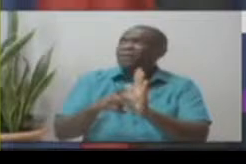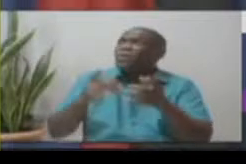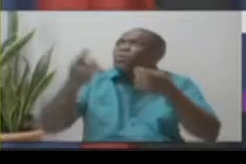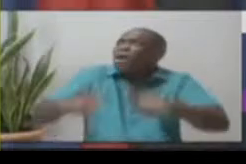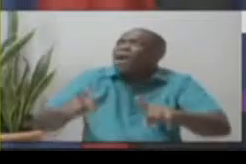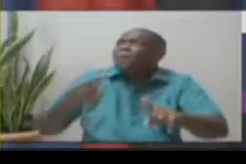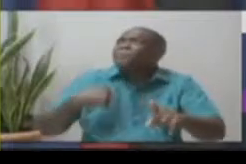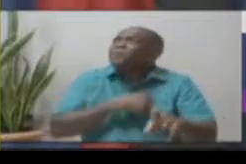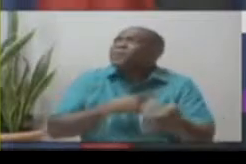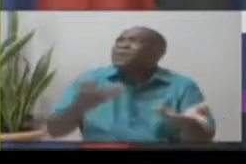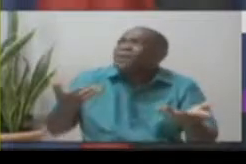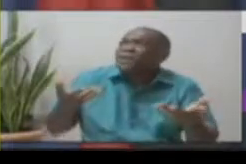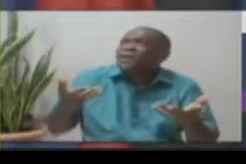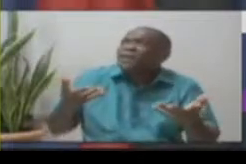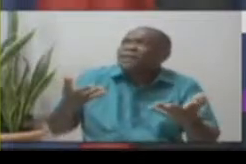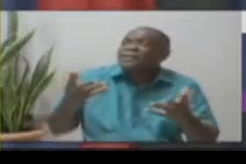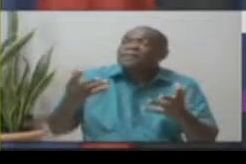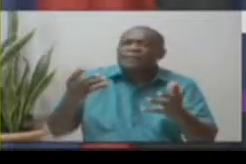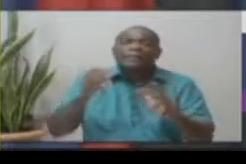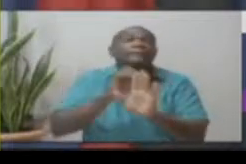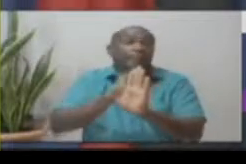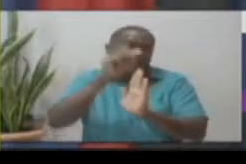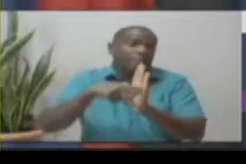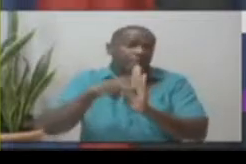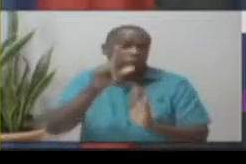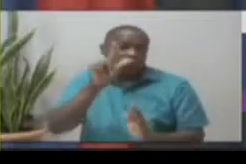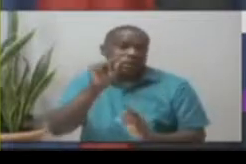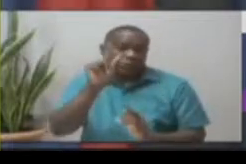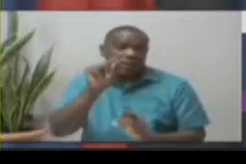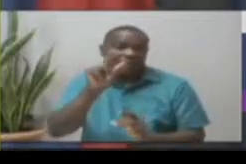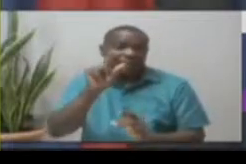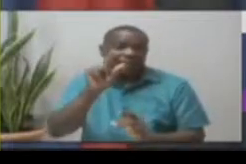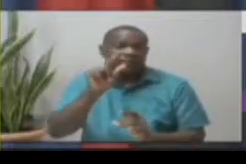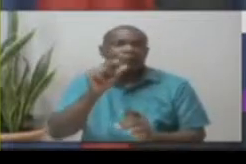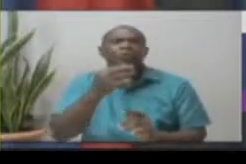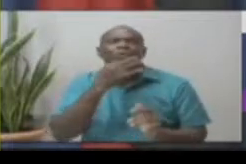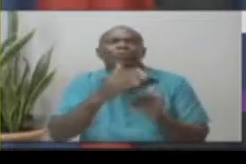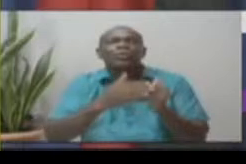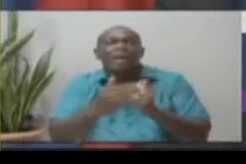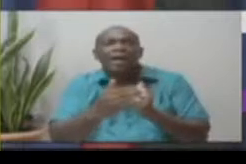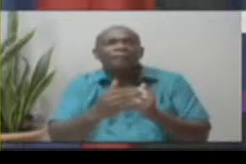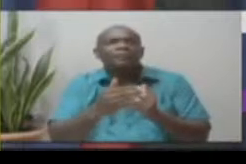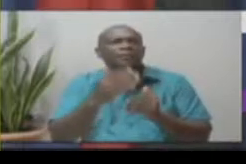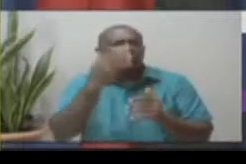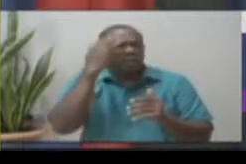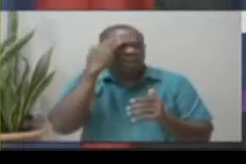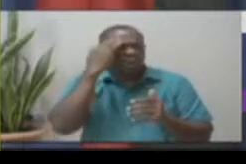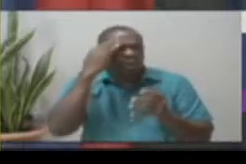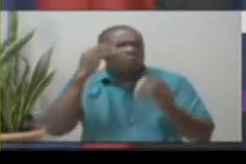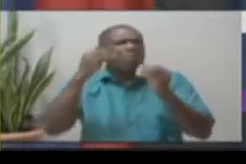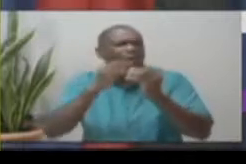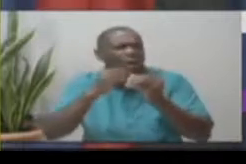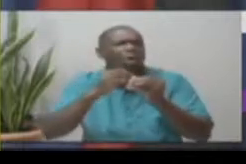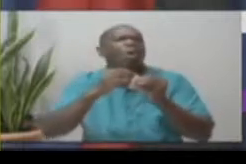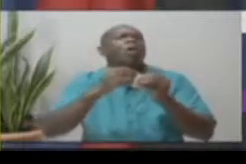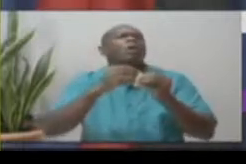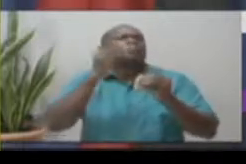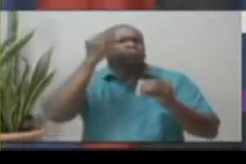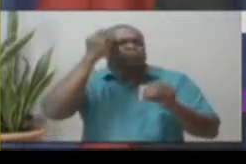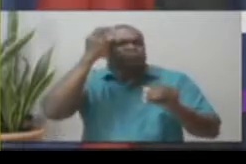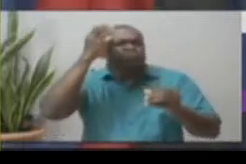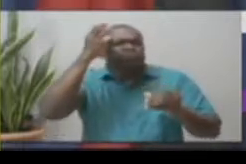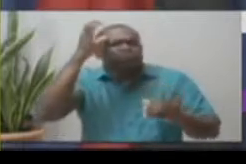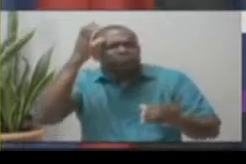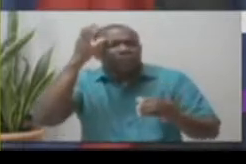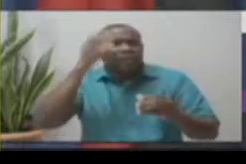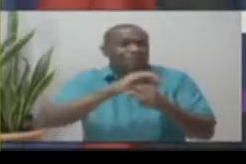September 2020. And soon after that, as we got to know more and more about the virus, and we saw its